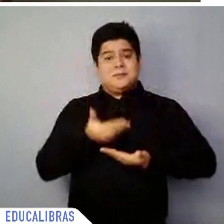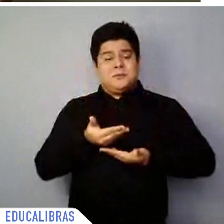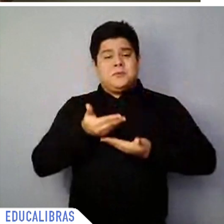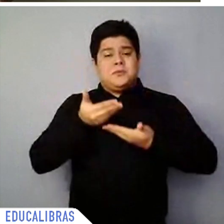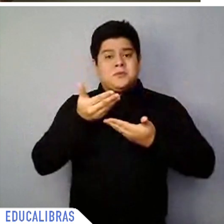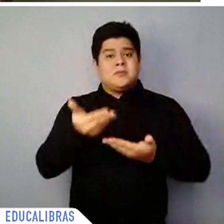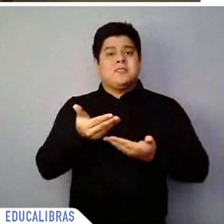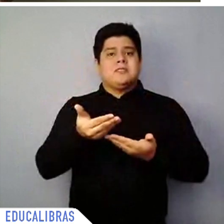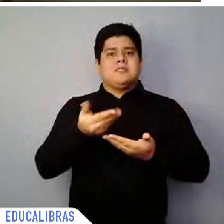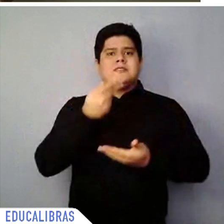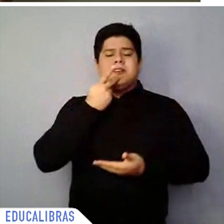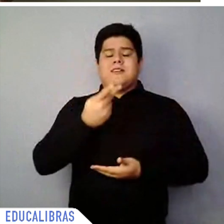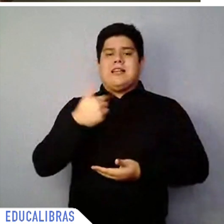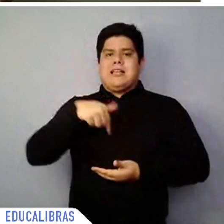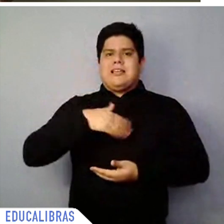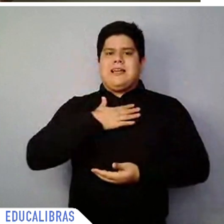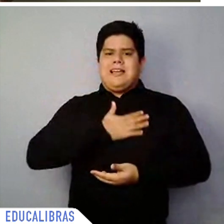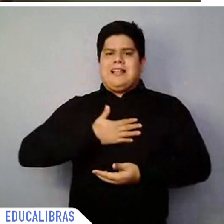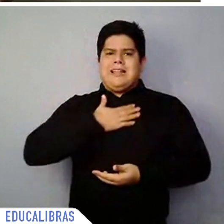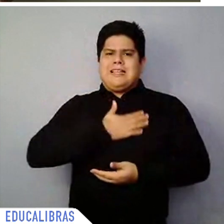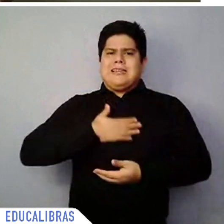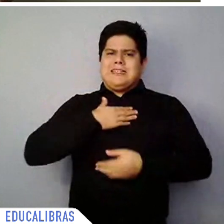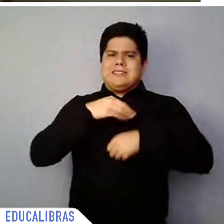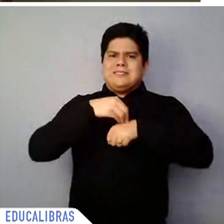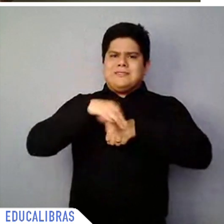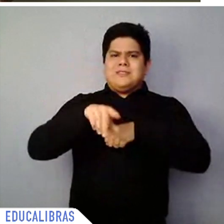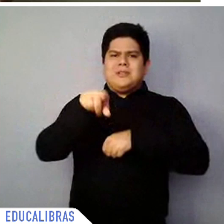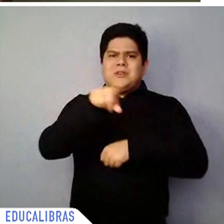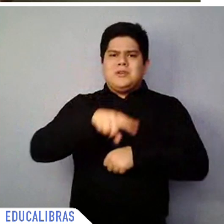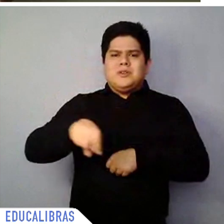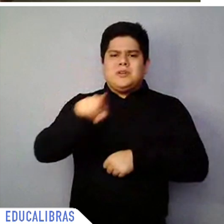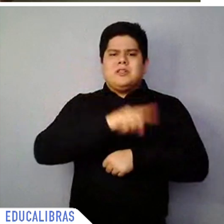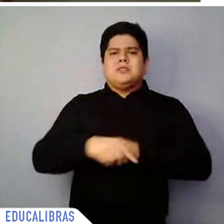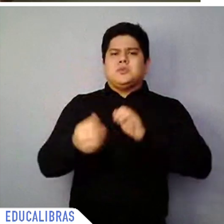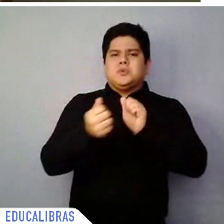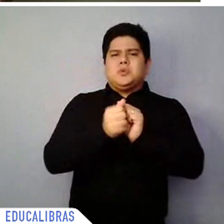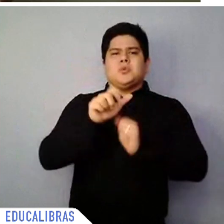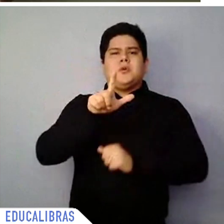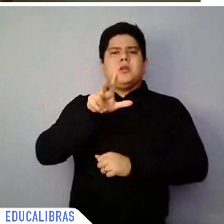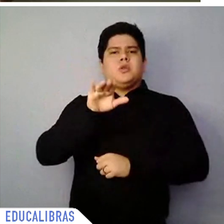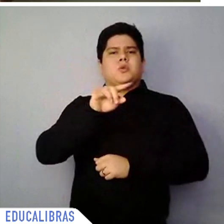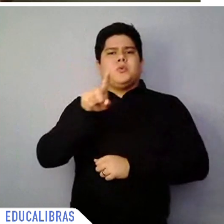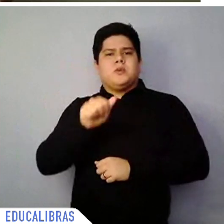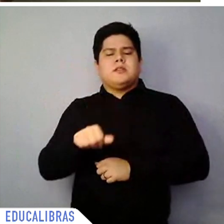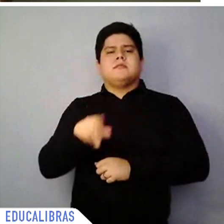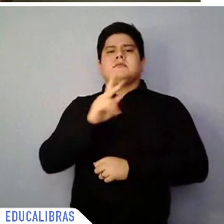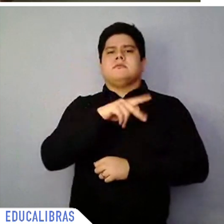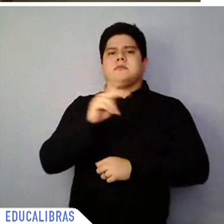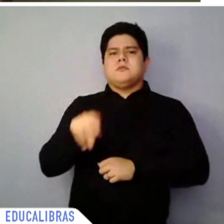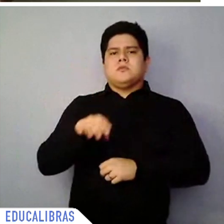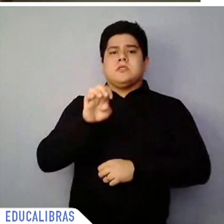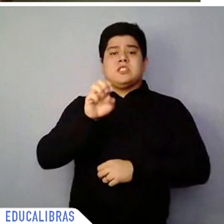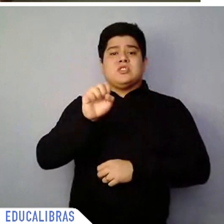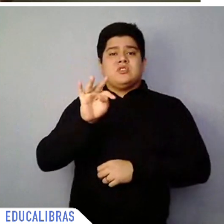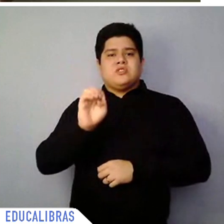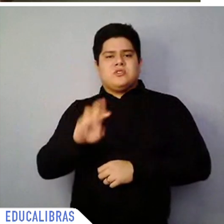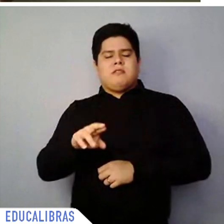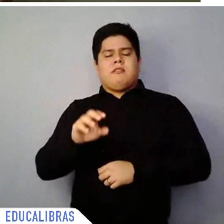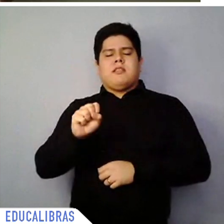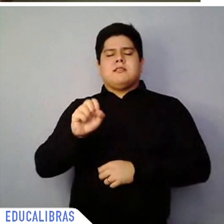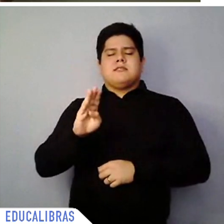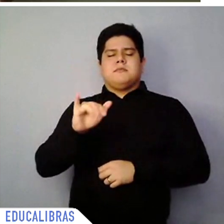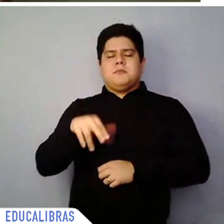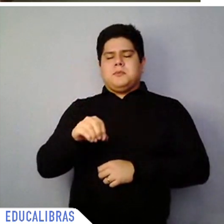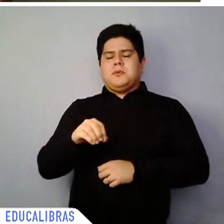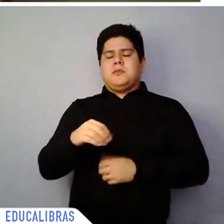and everyone is at different places. I'm very happy for this invitation, happy to share the floor